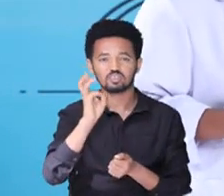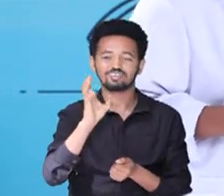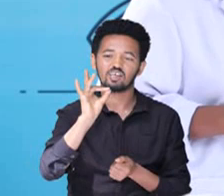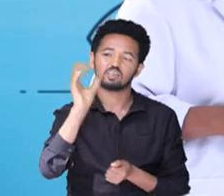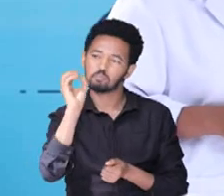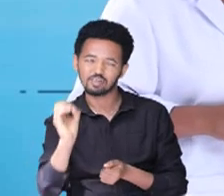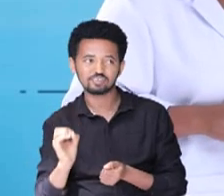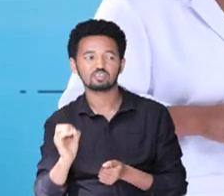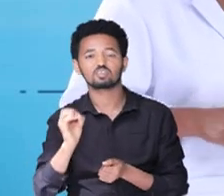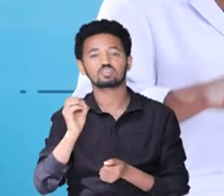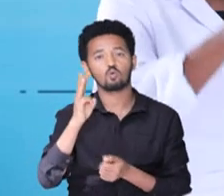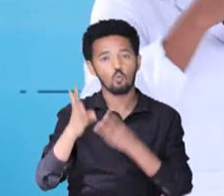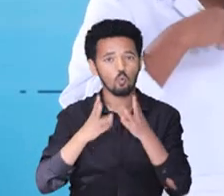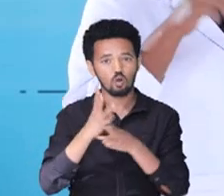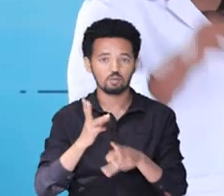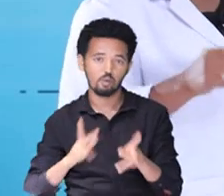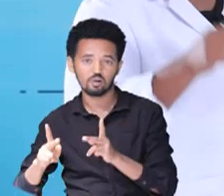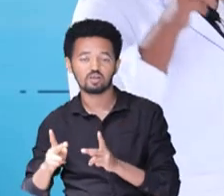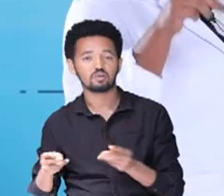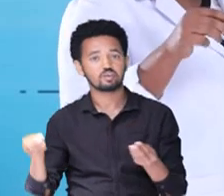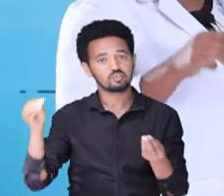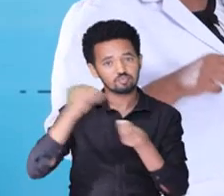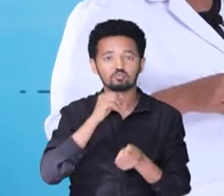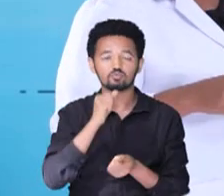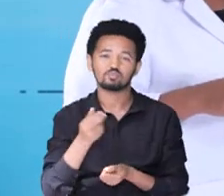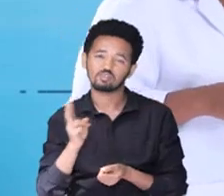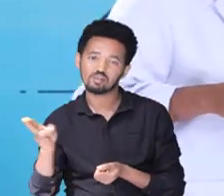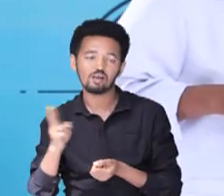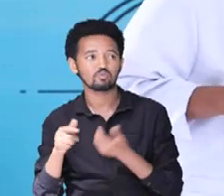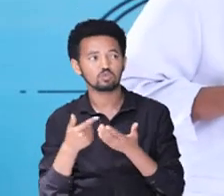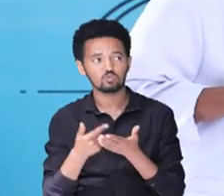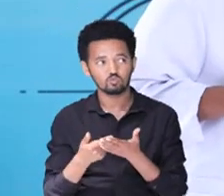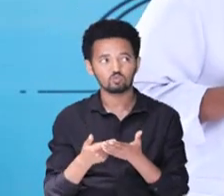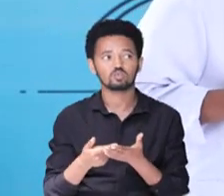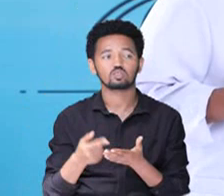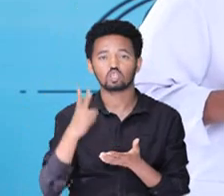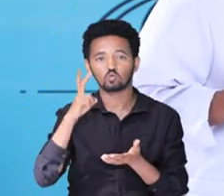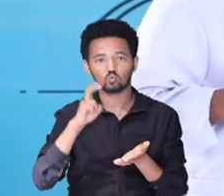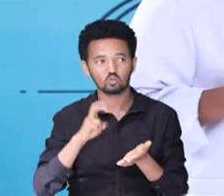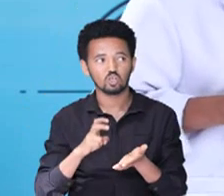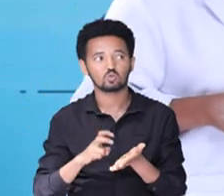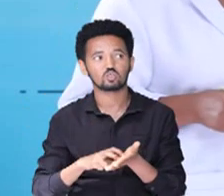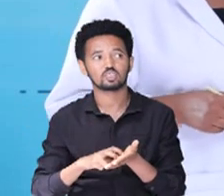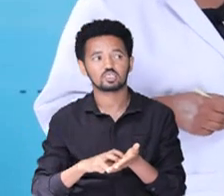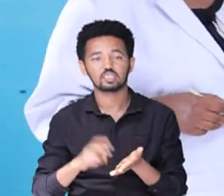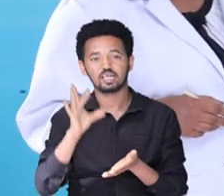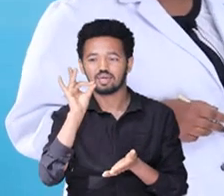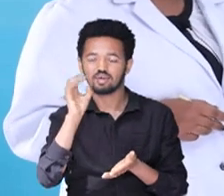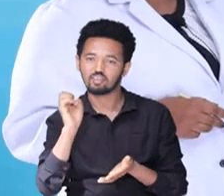the world population. But it is increased rapidly. During 2000, it reached